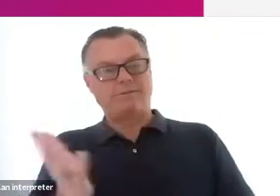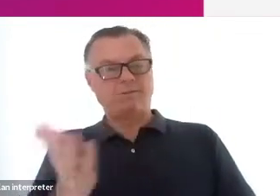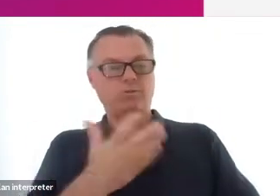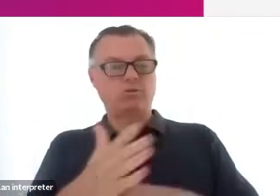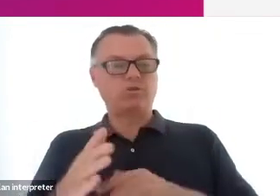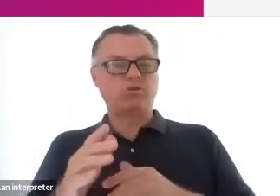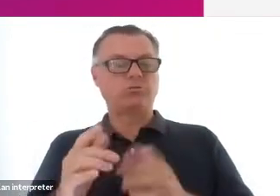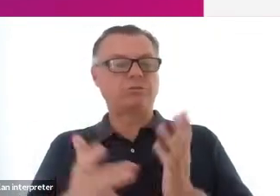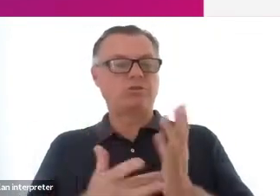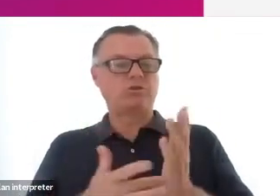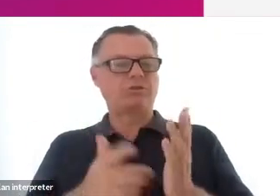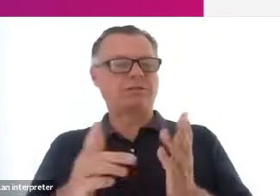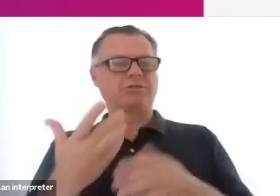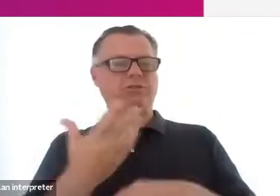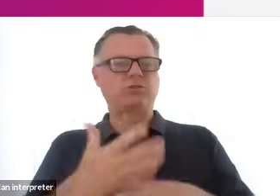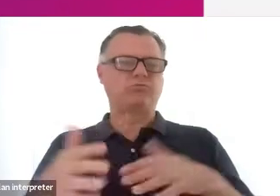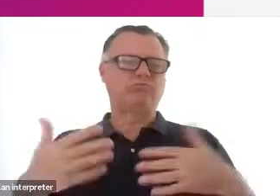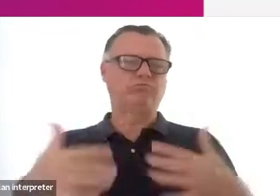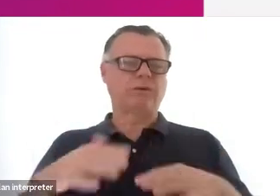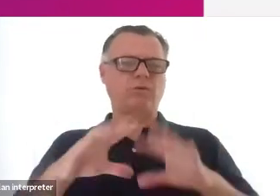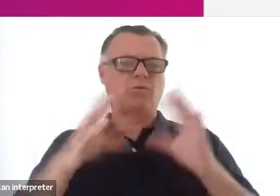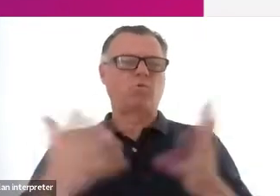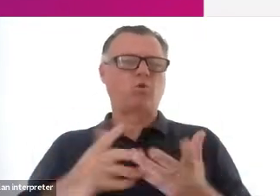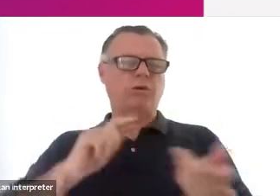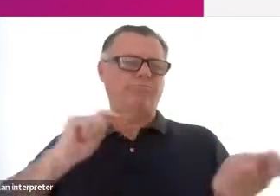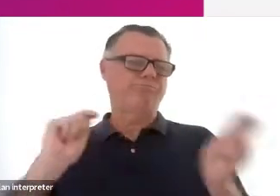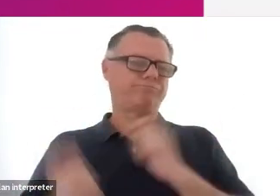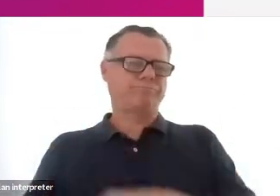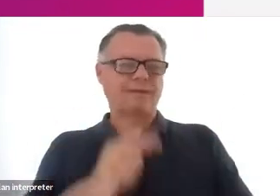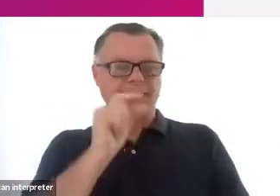technology that we can be developing. And this technology